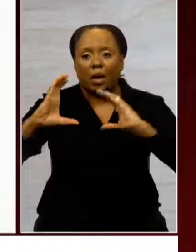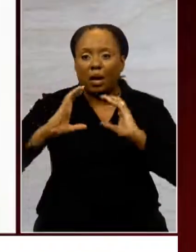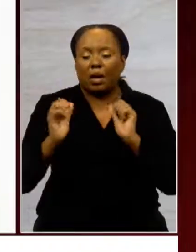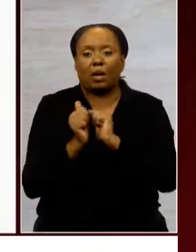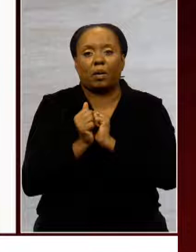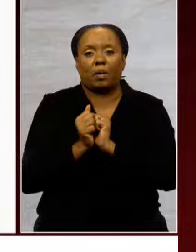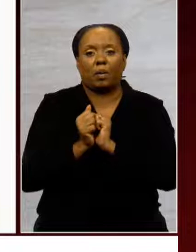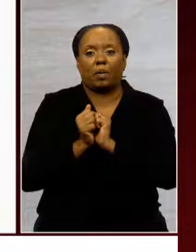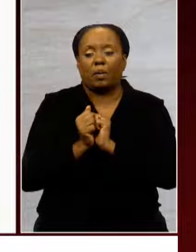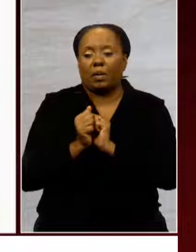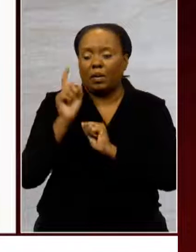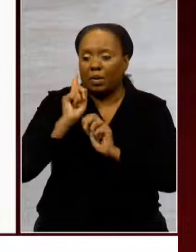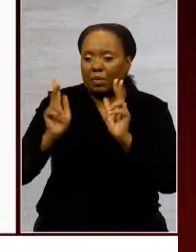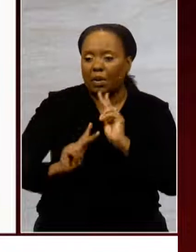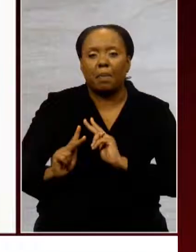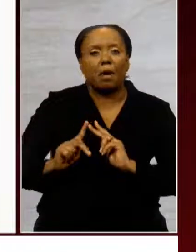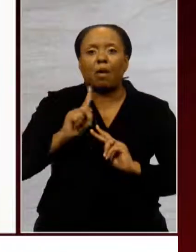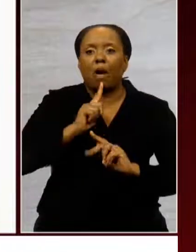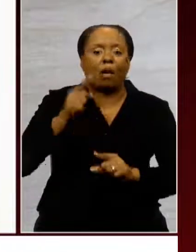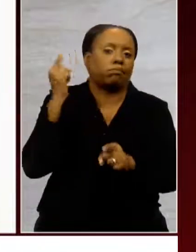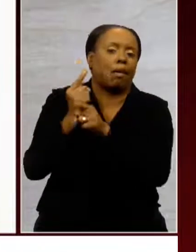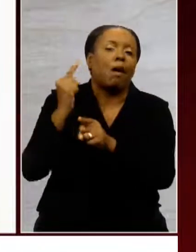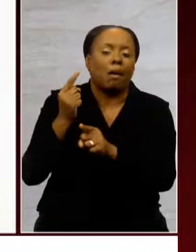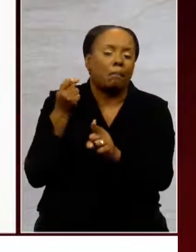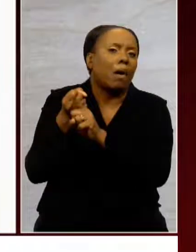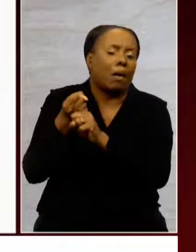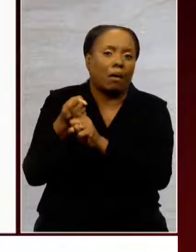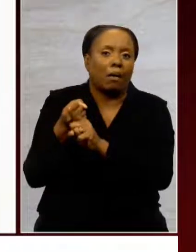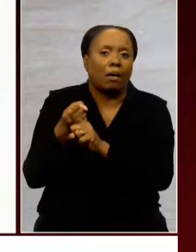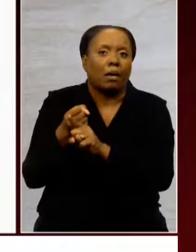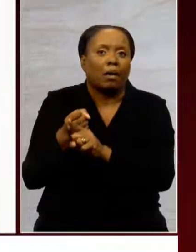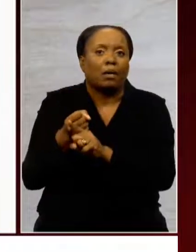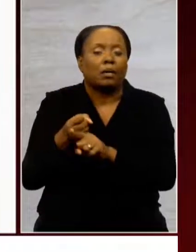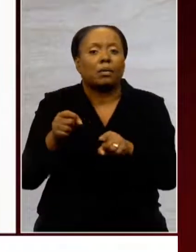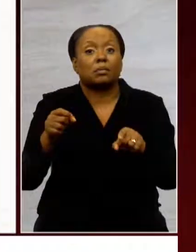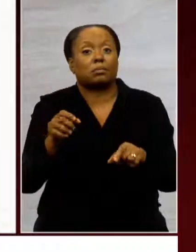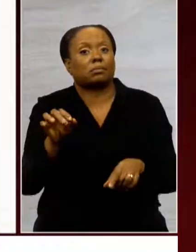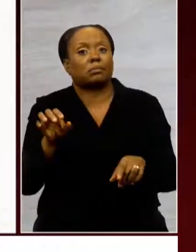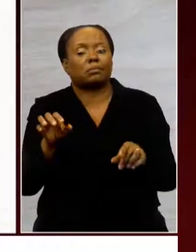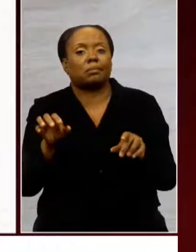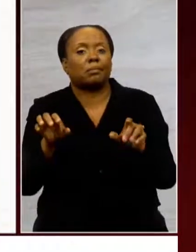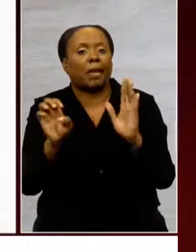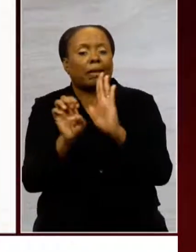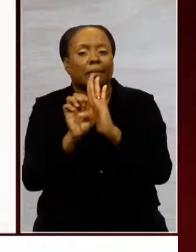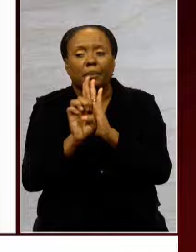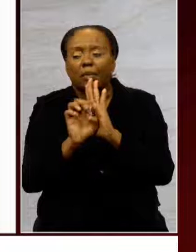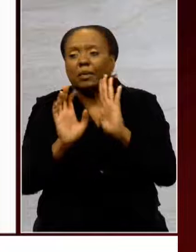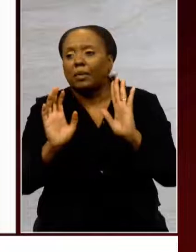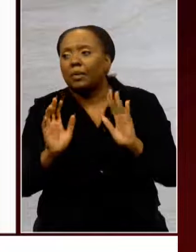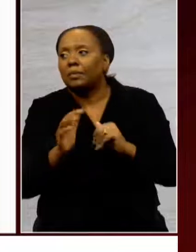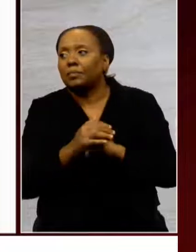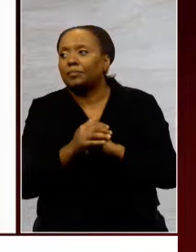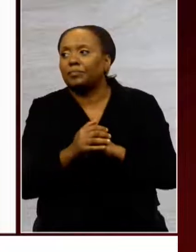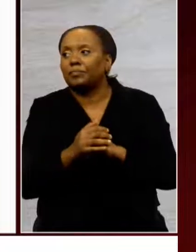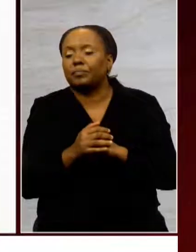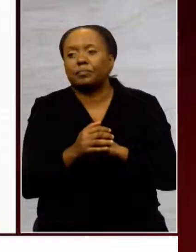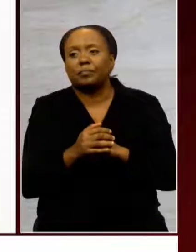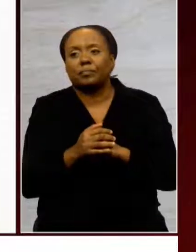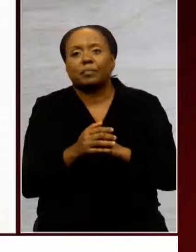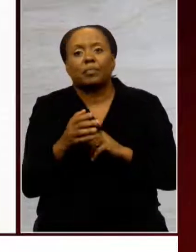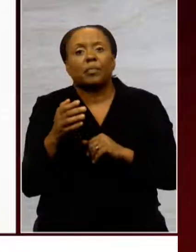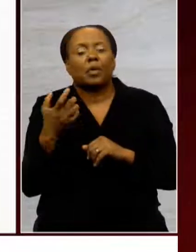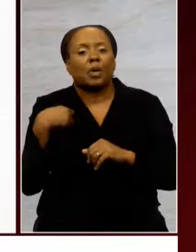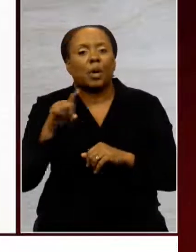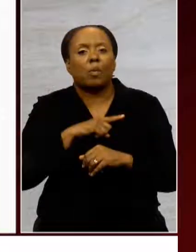them as effectively as possible. Similarly, with banks, in our conversation with the